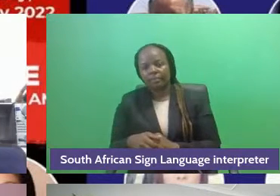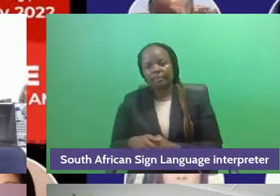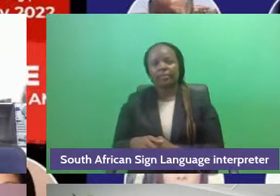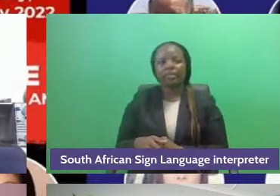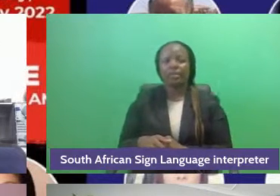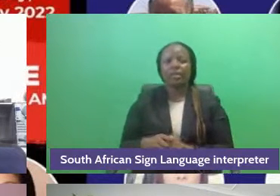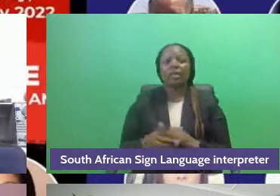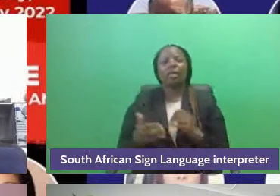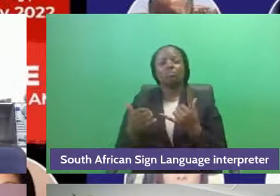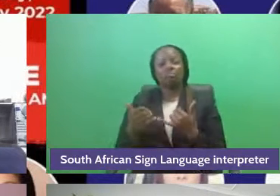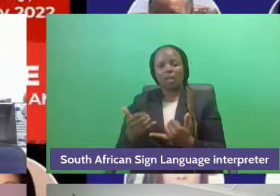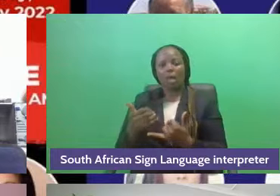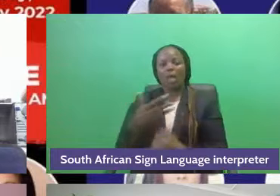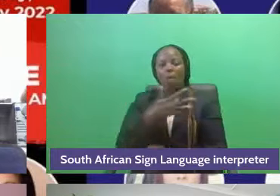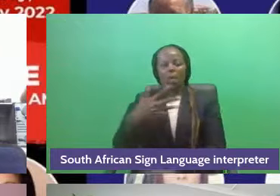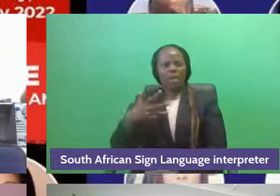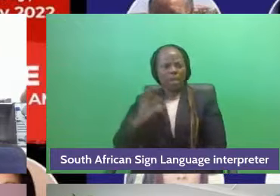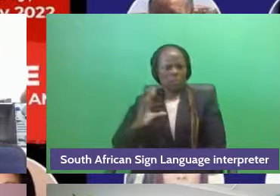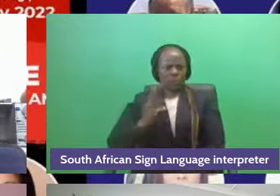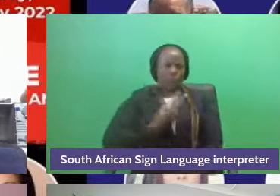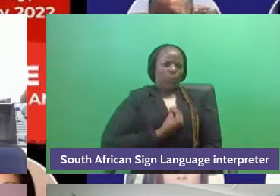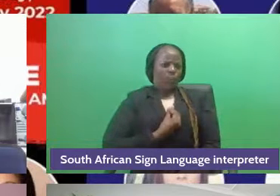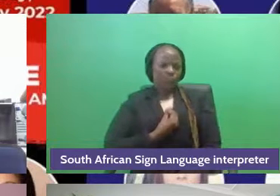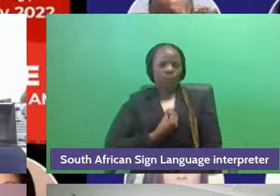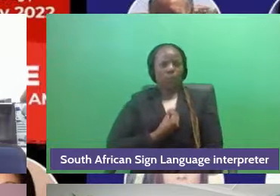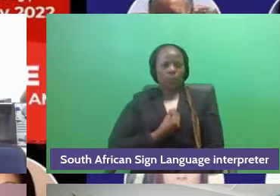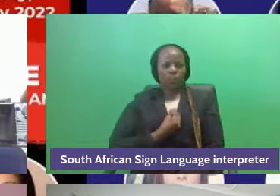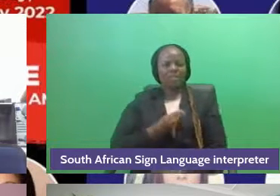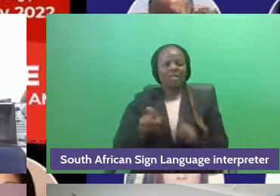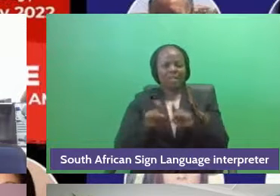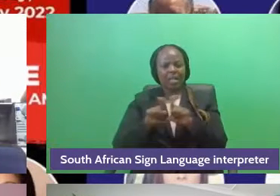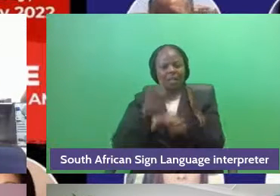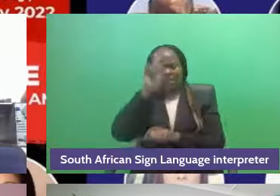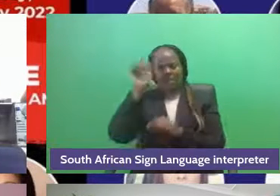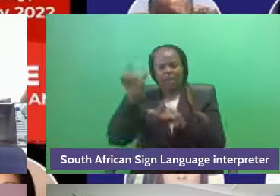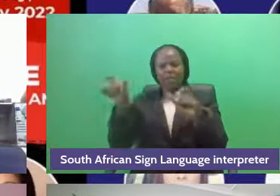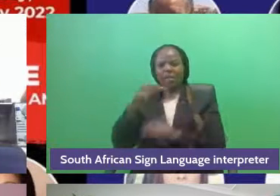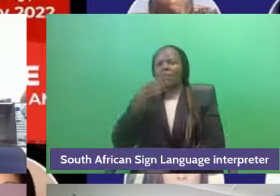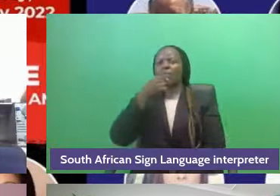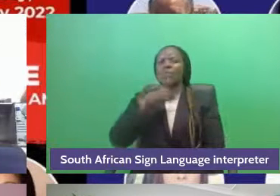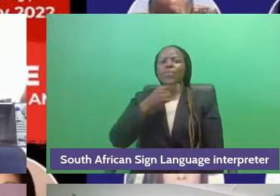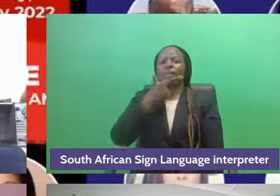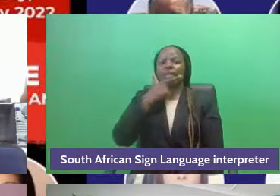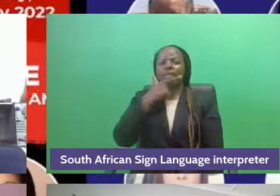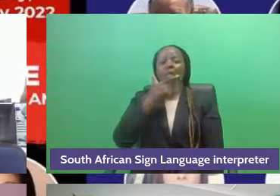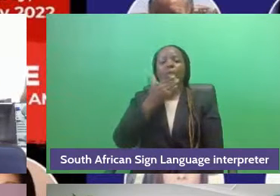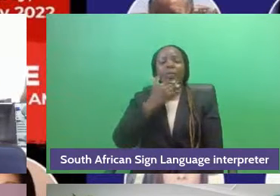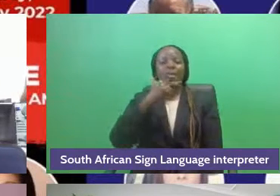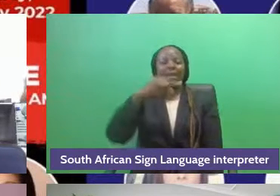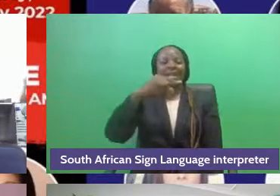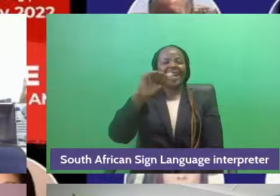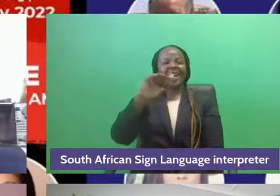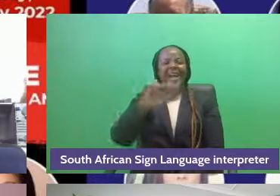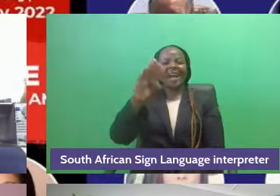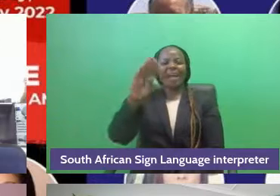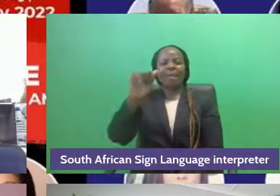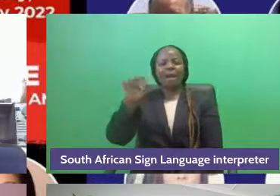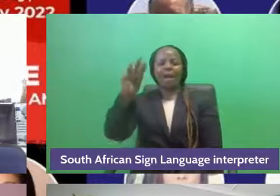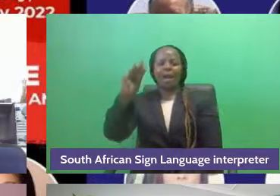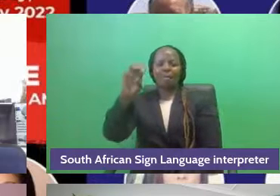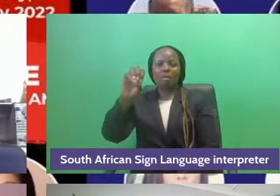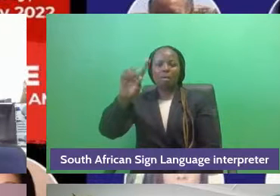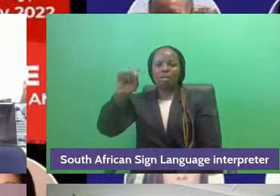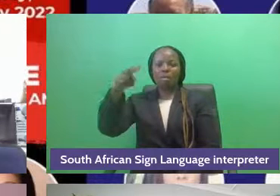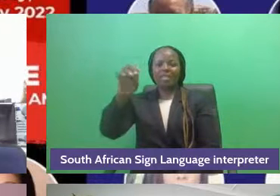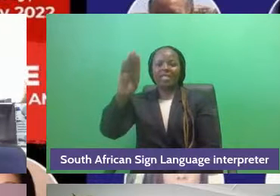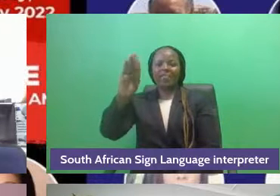transgender women and queer people of color. So Bagamoyo TV is an organization based in the Northwest, and